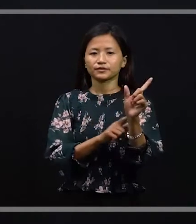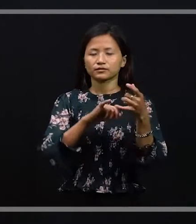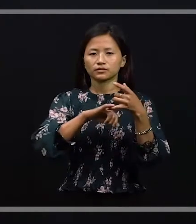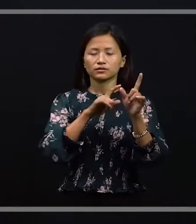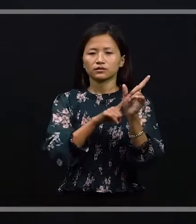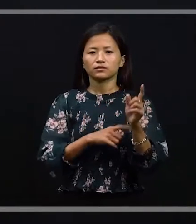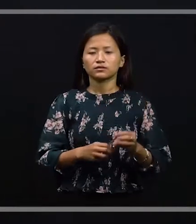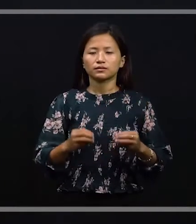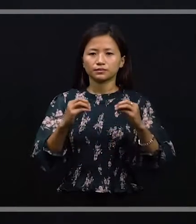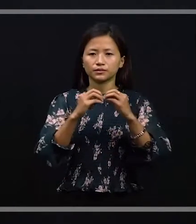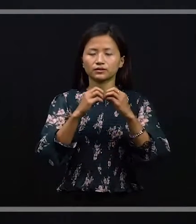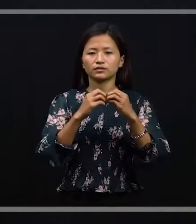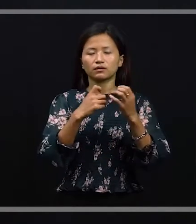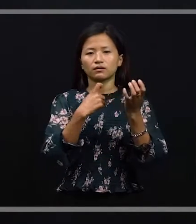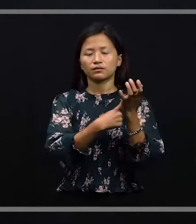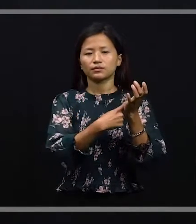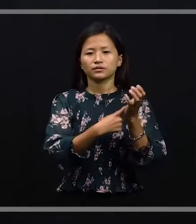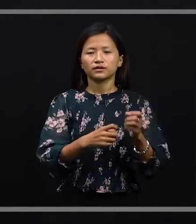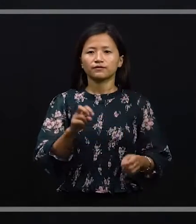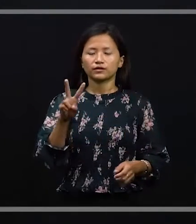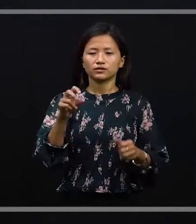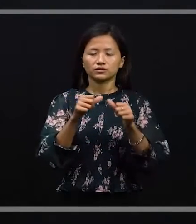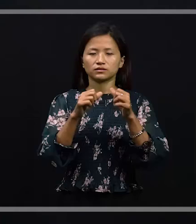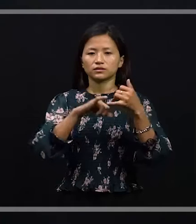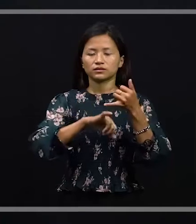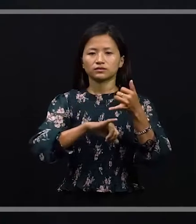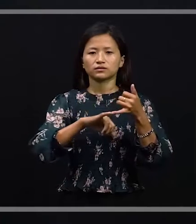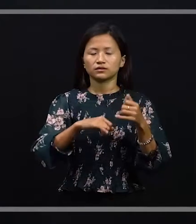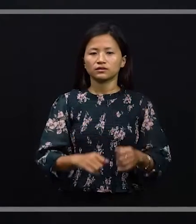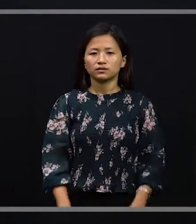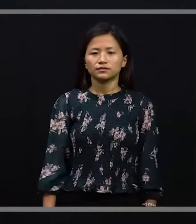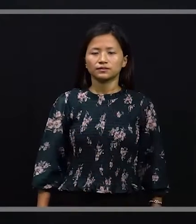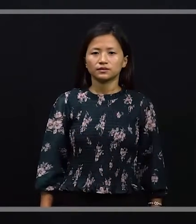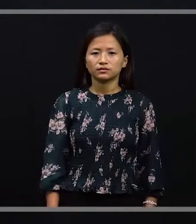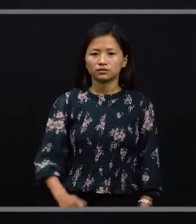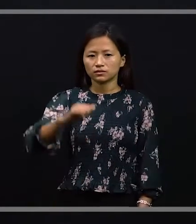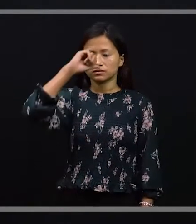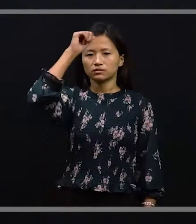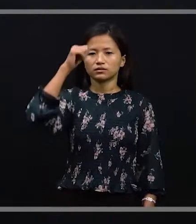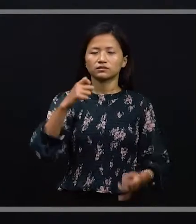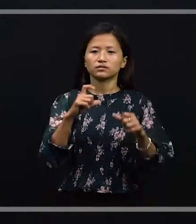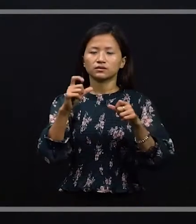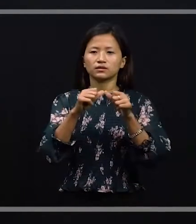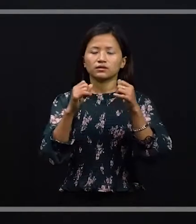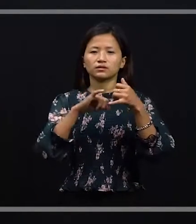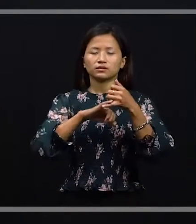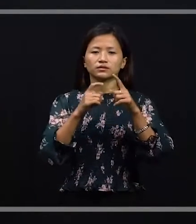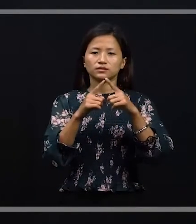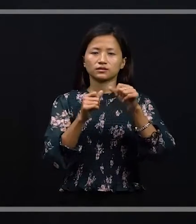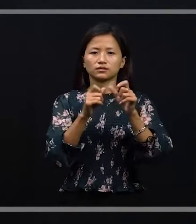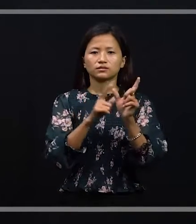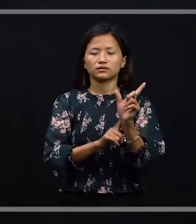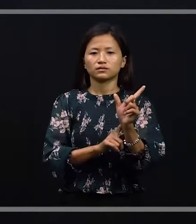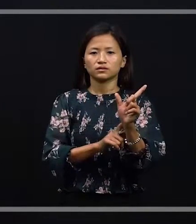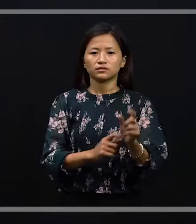was also totally against those superstitious beliefs, okay, where just because it is related to religion,